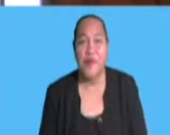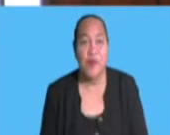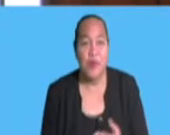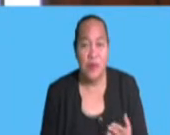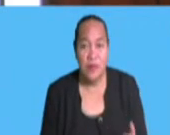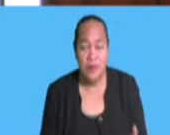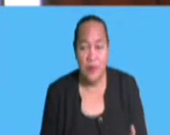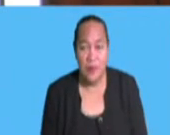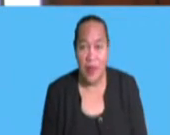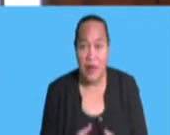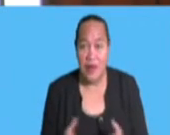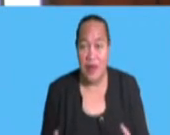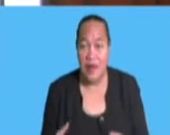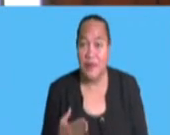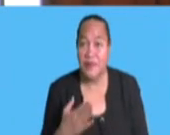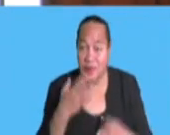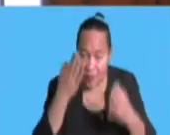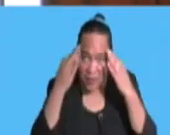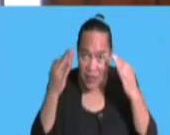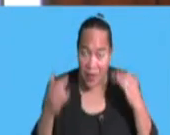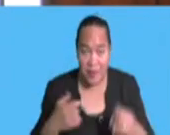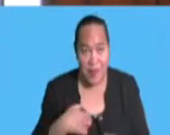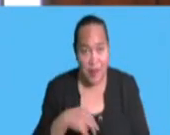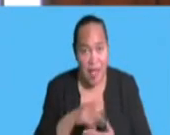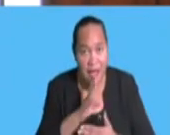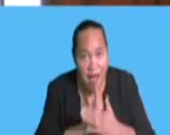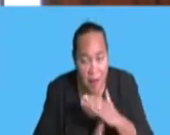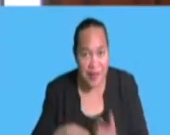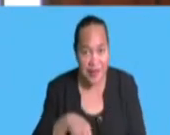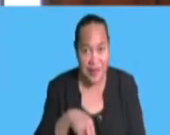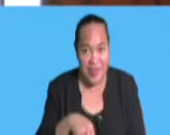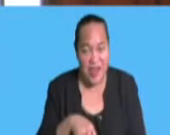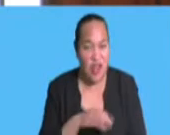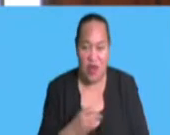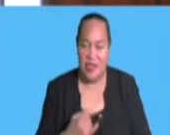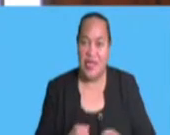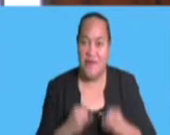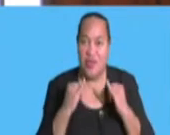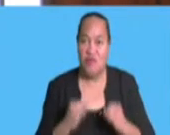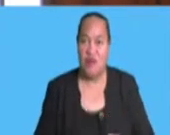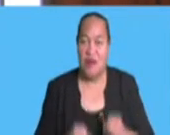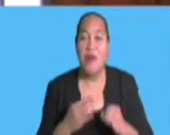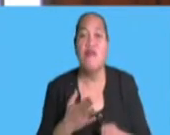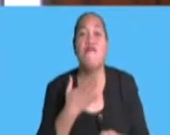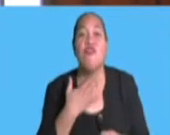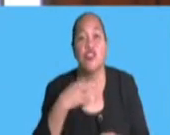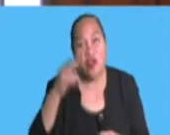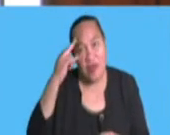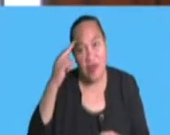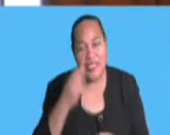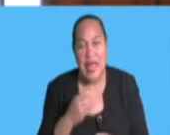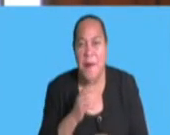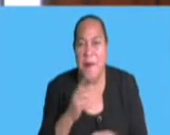Now, Mr. Speaker, I humbly stand before this esteemed House, not just as an individual, but as the voice of a nation in